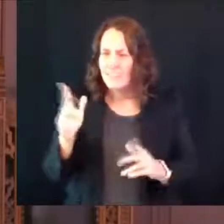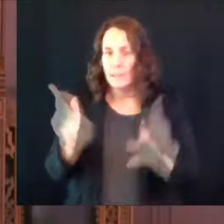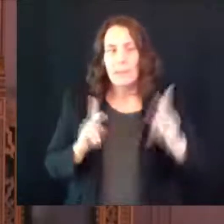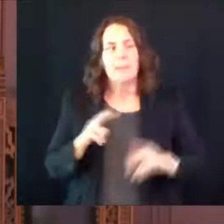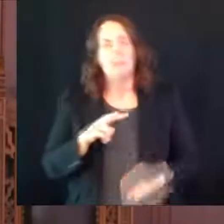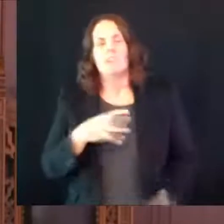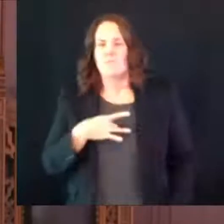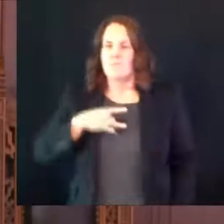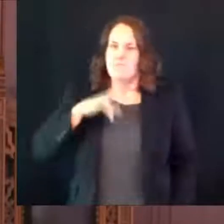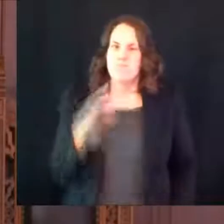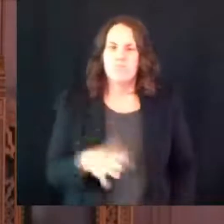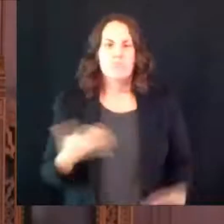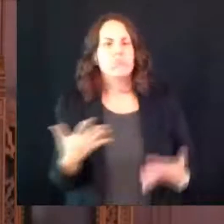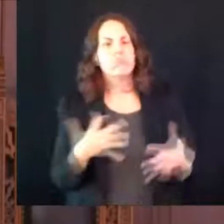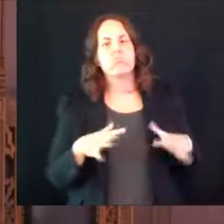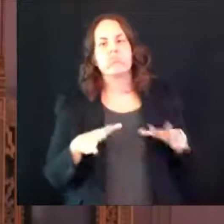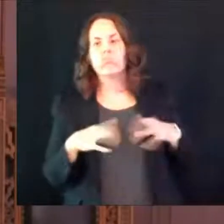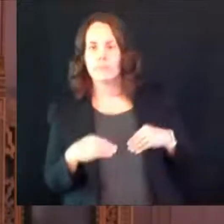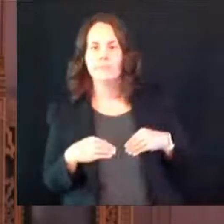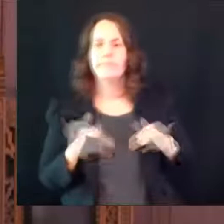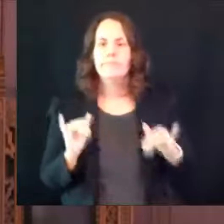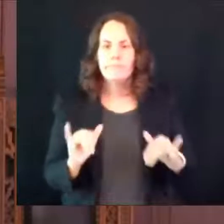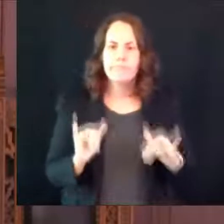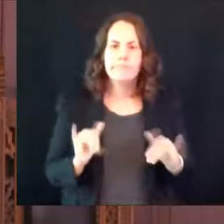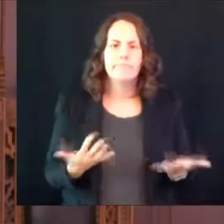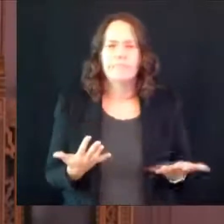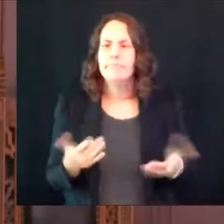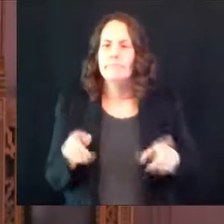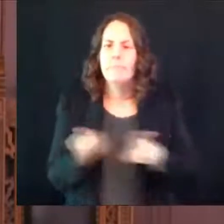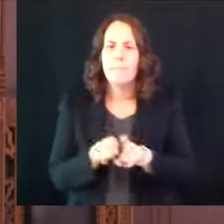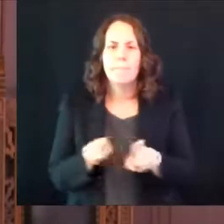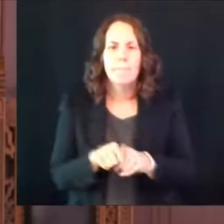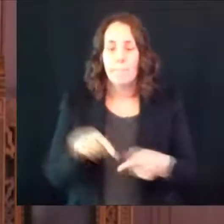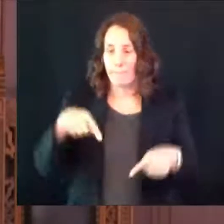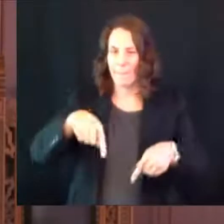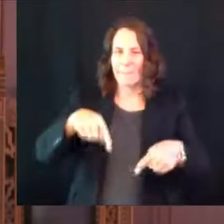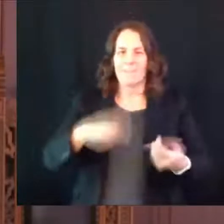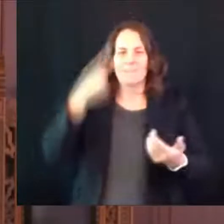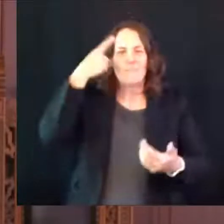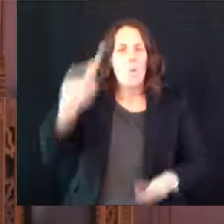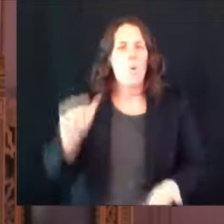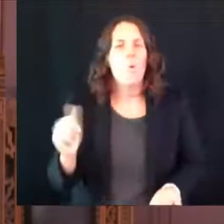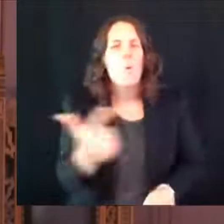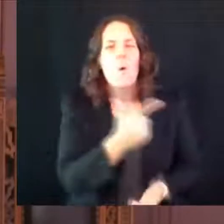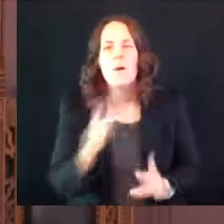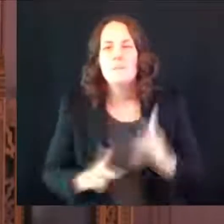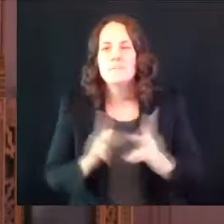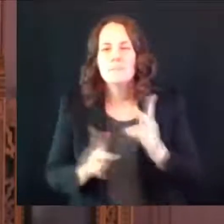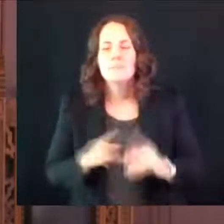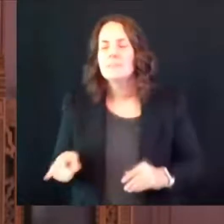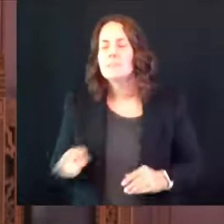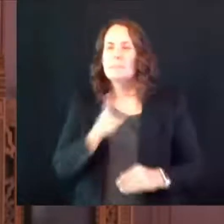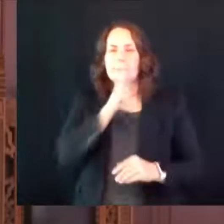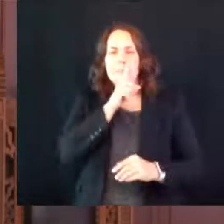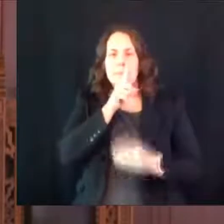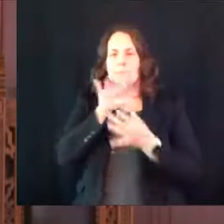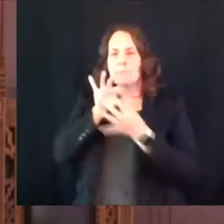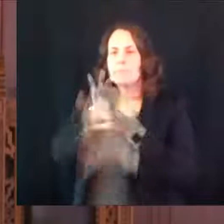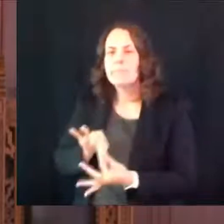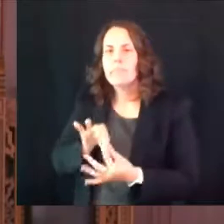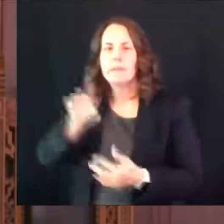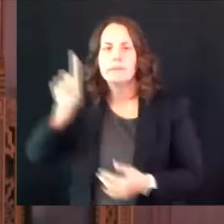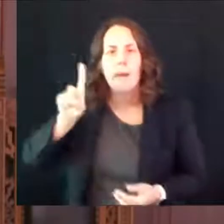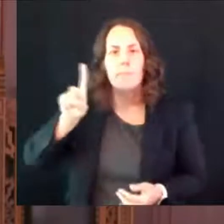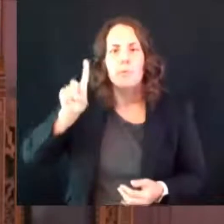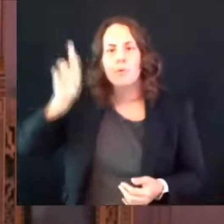or Republicans versus Democrats or whatever. It is about individual responsibility. We're